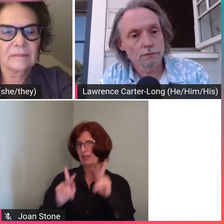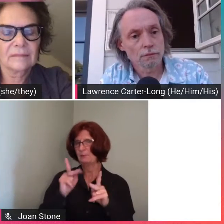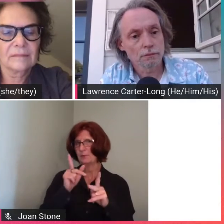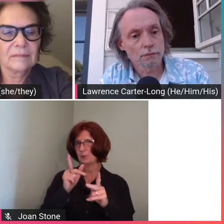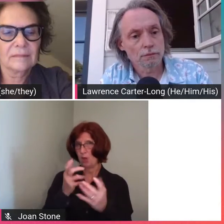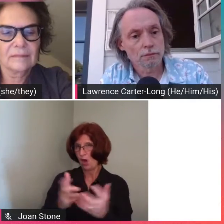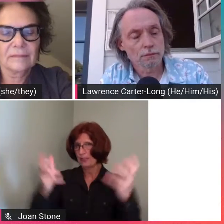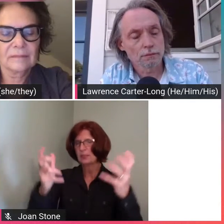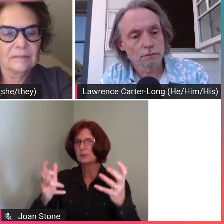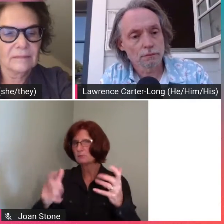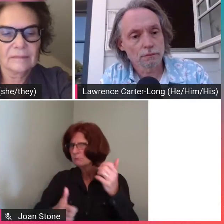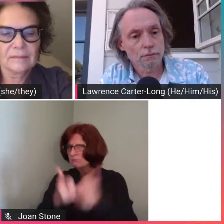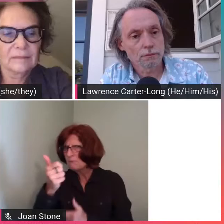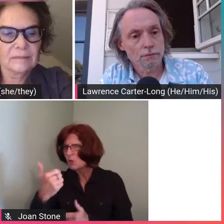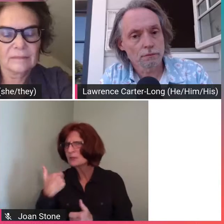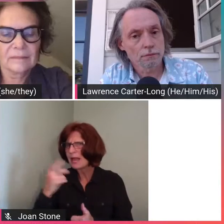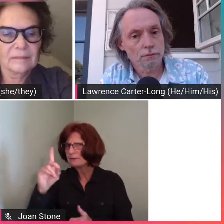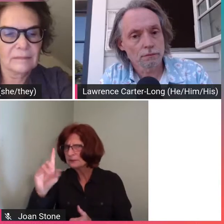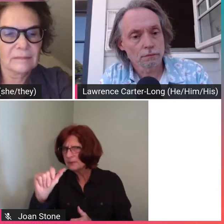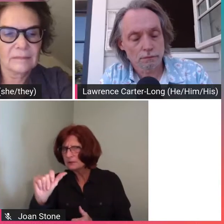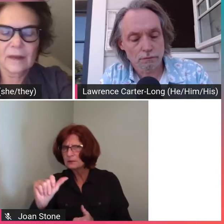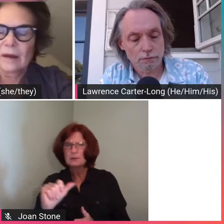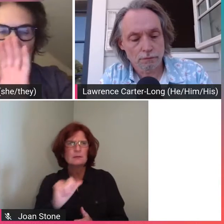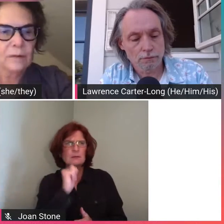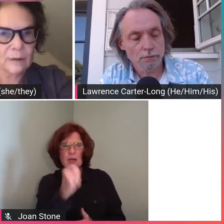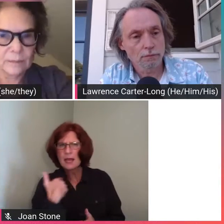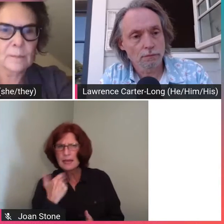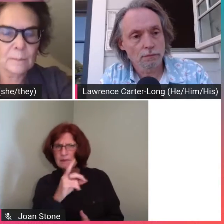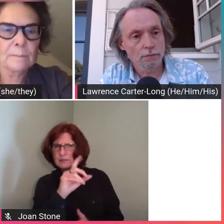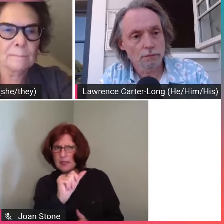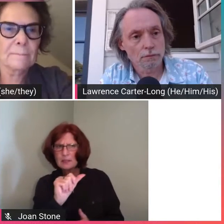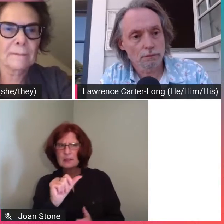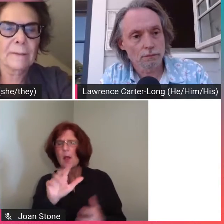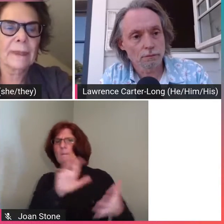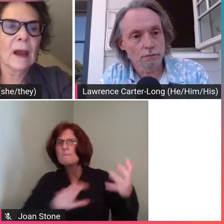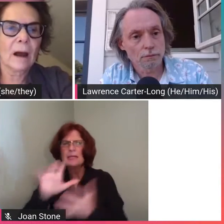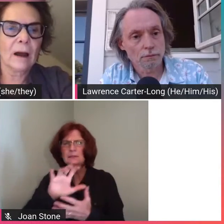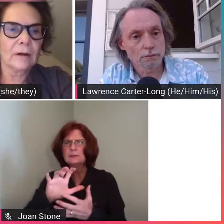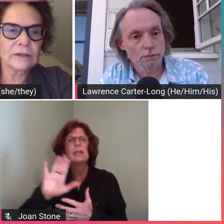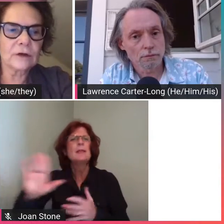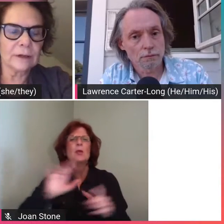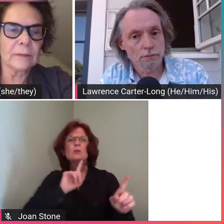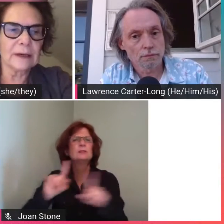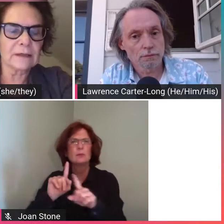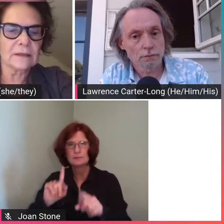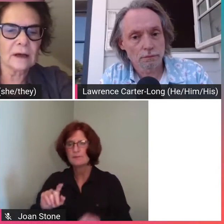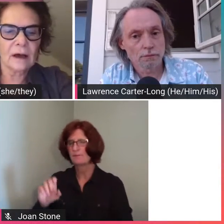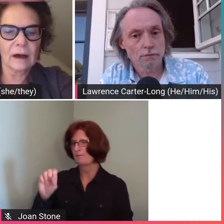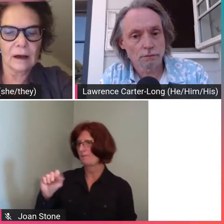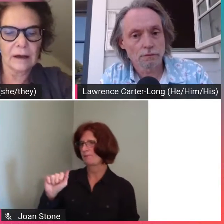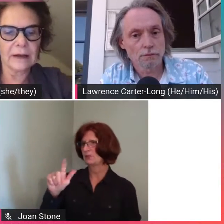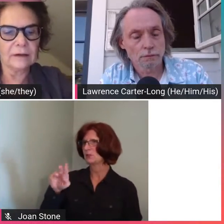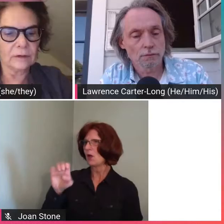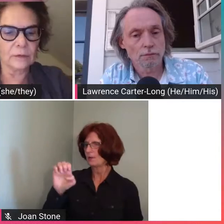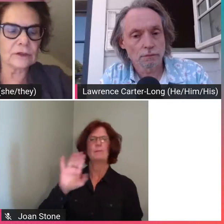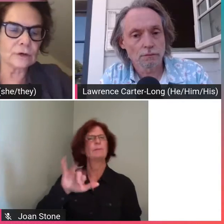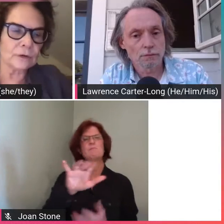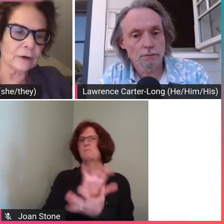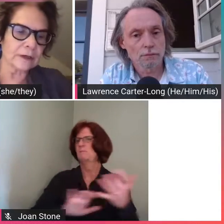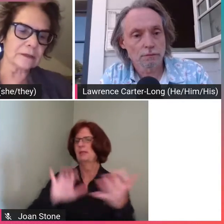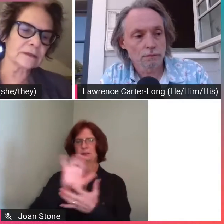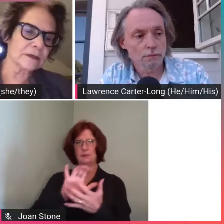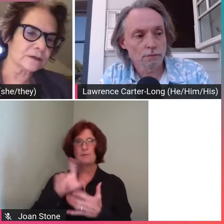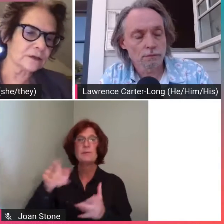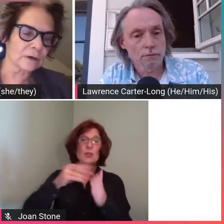disabilities? Was it people without disabilities? Was it a mix? And did they respond differently? It was totally a mix. Yeah. And there were